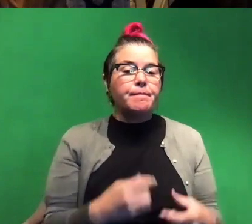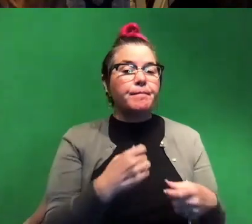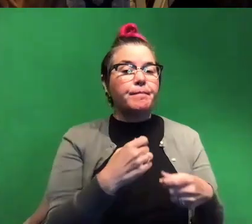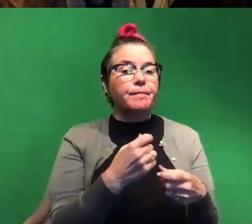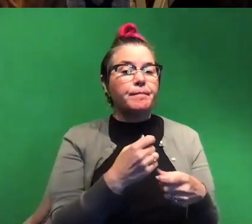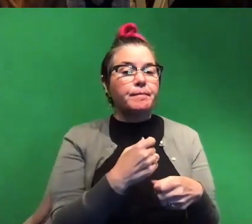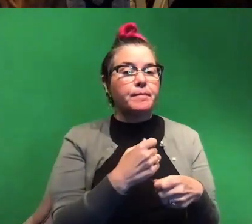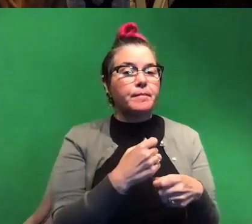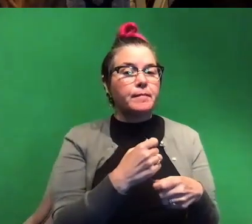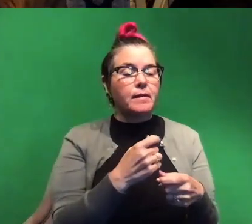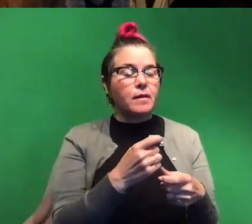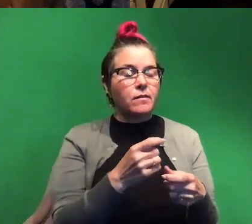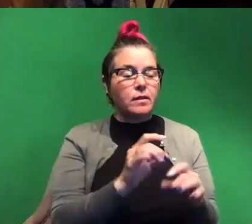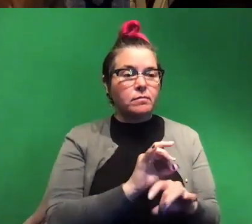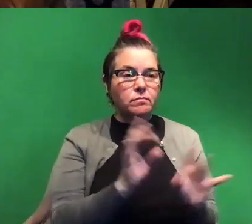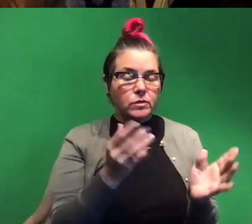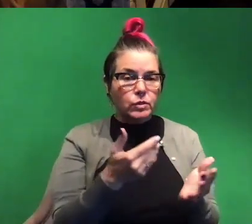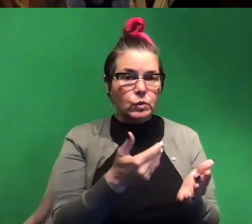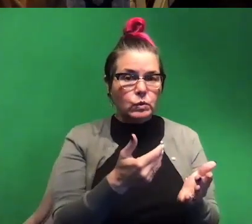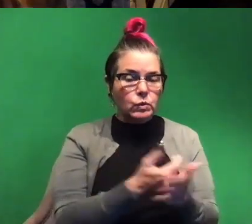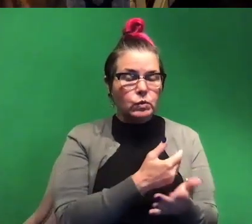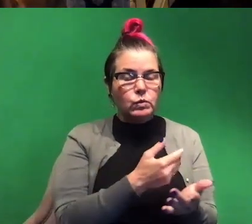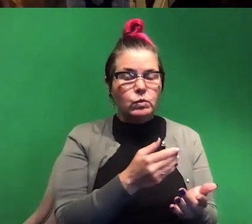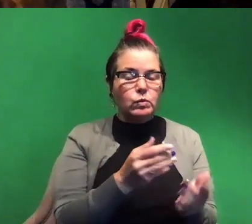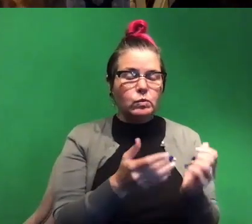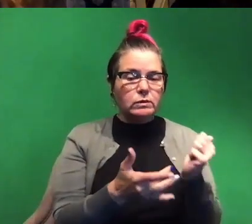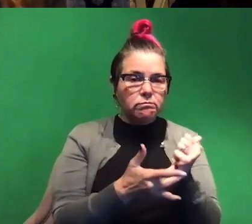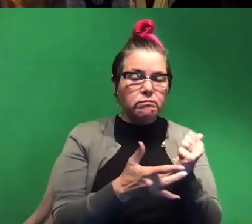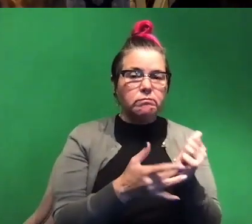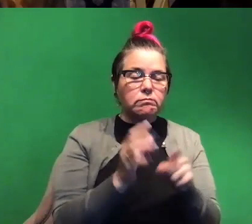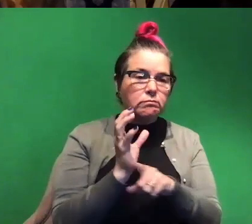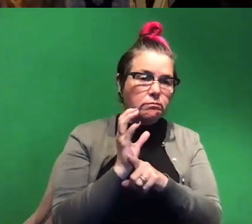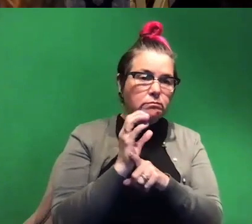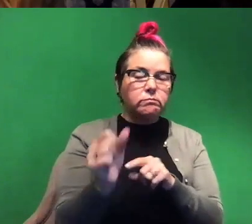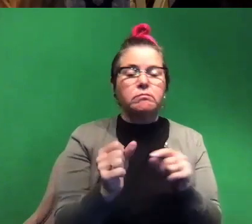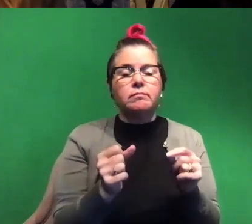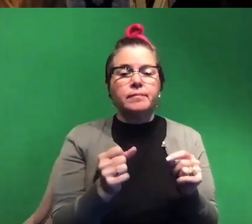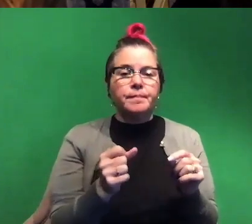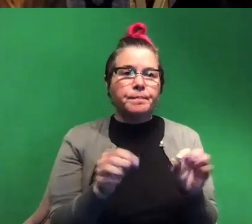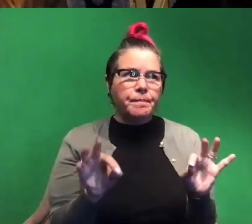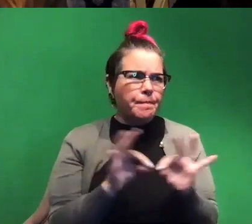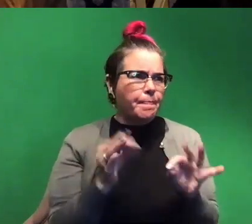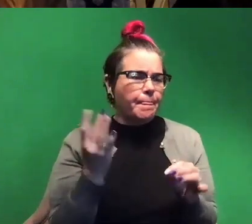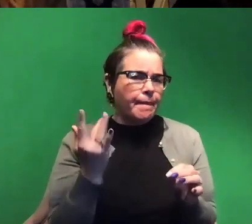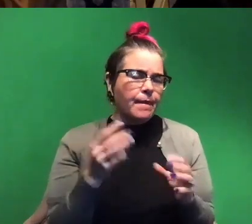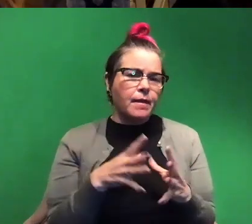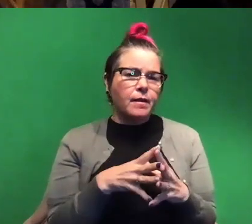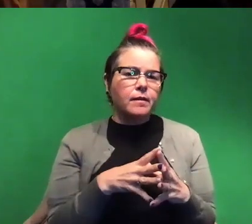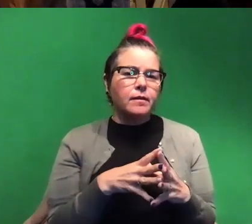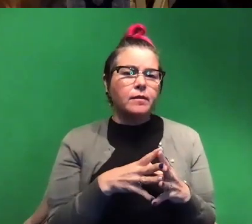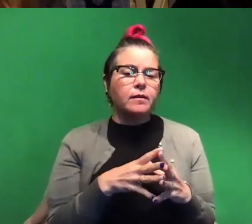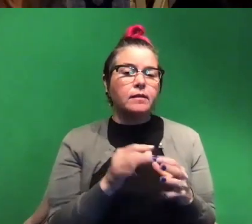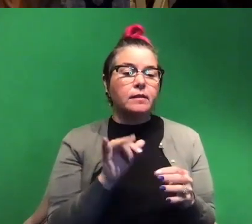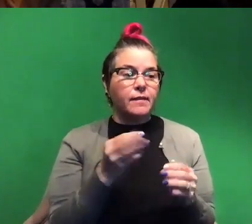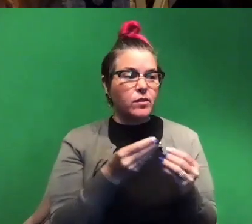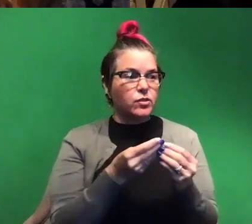such like a revolutionary technically like thing of merit is that if we were to solve at